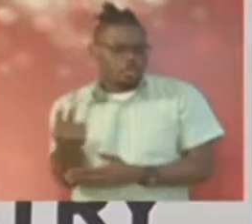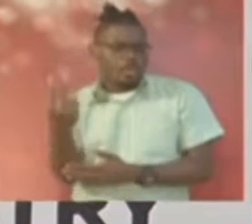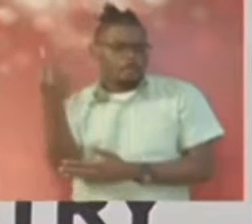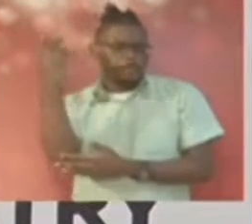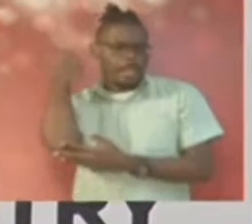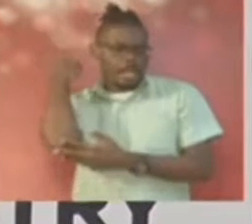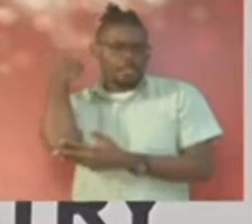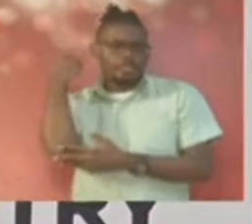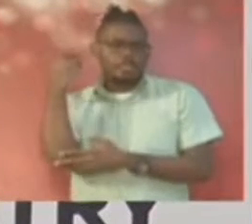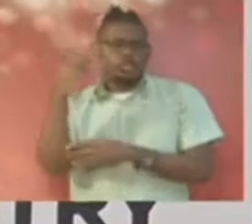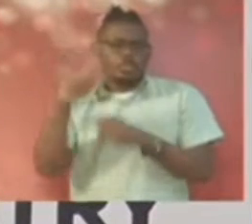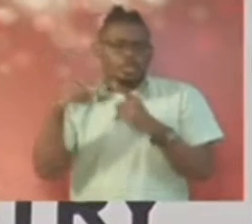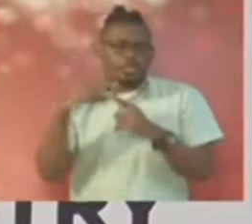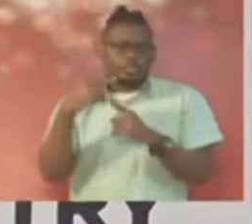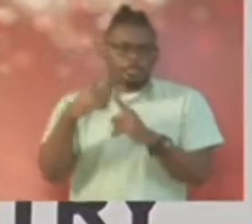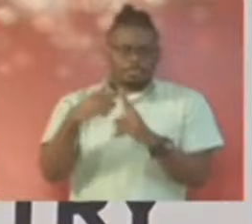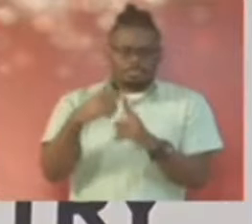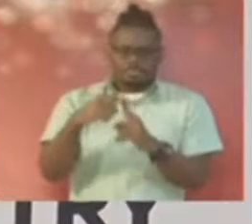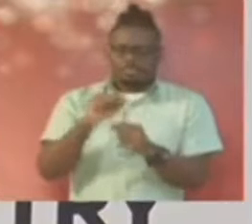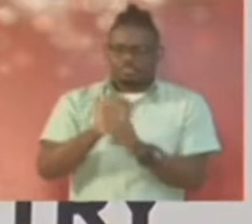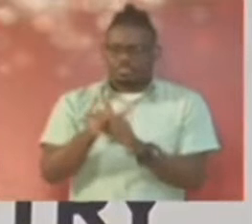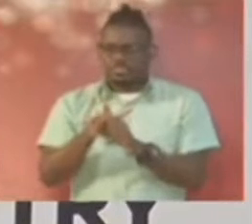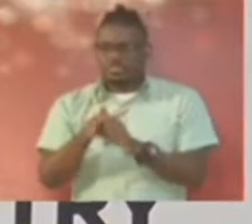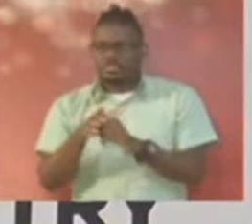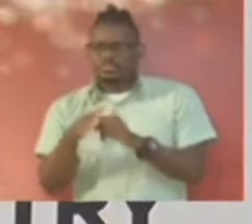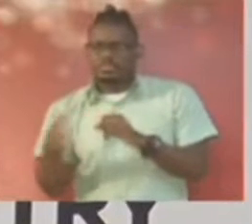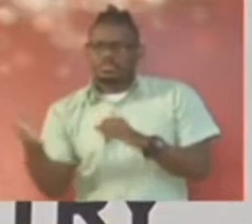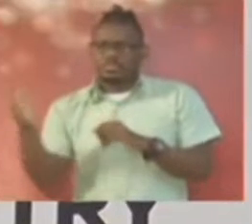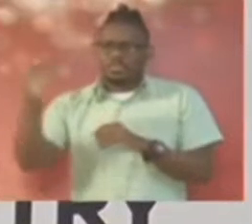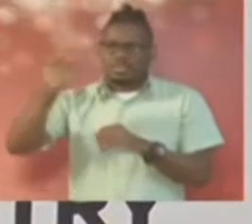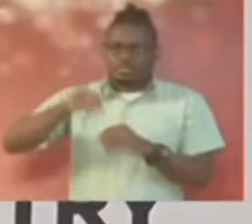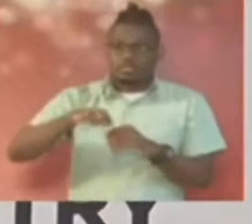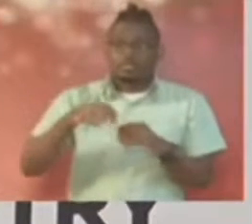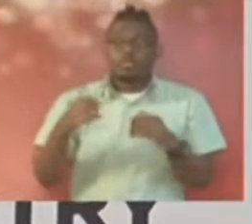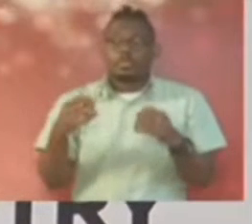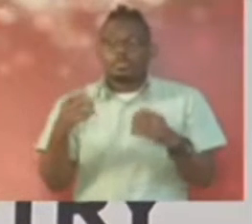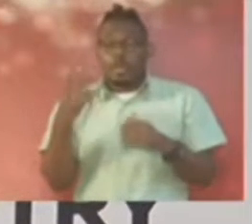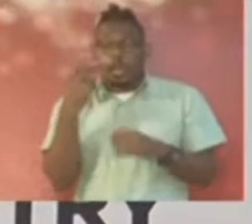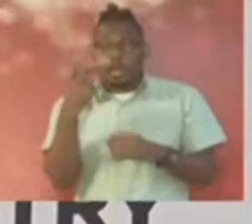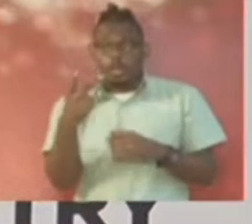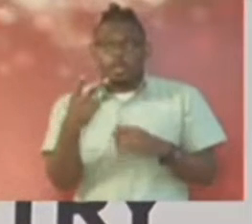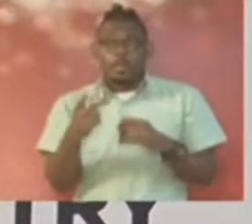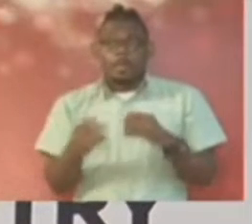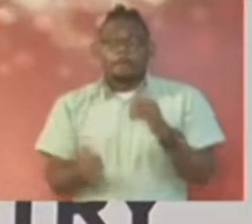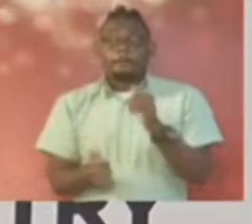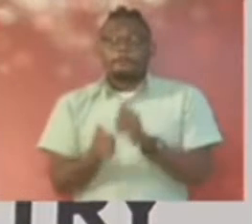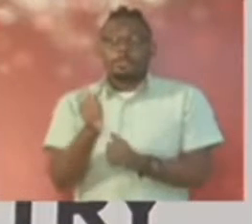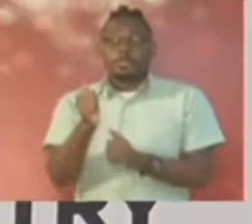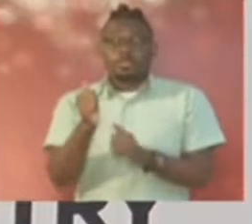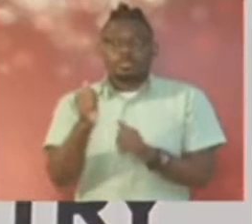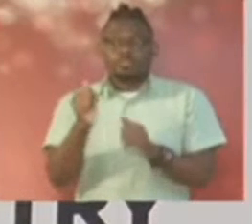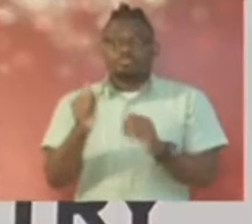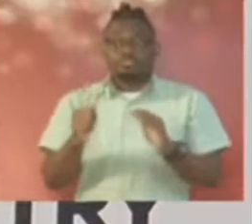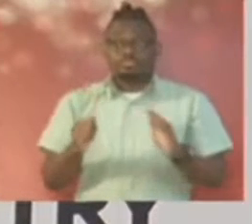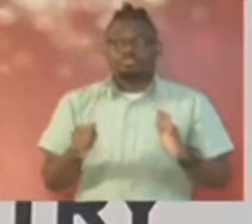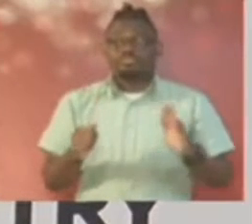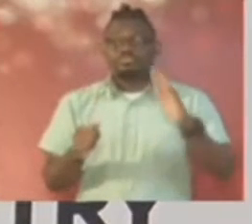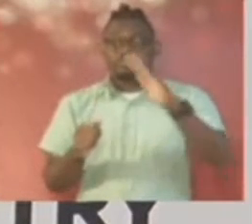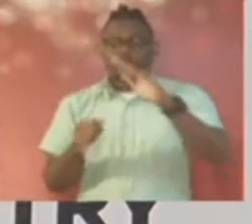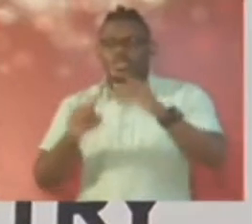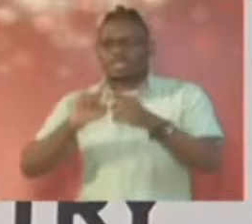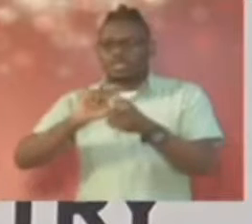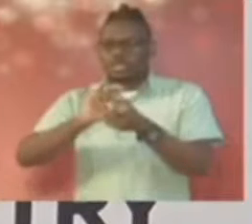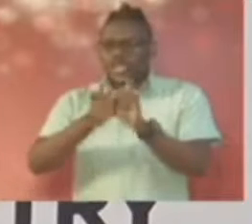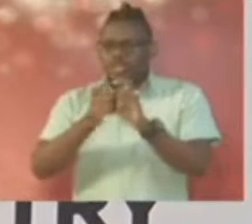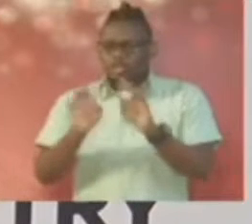phase, and we look retrospectively at the spikes we have seen related to change in human behavior. For example, when